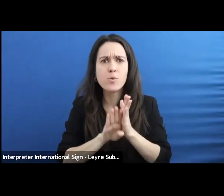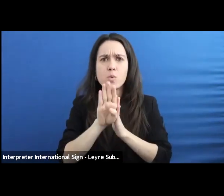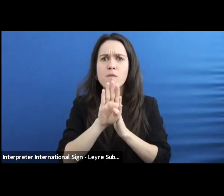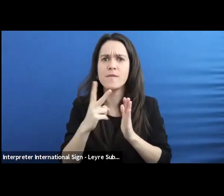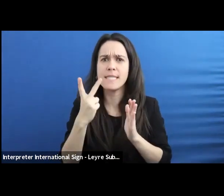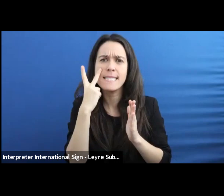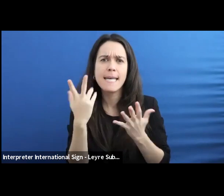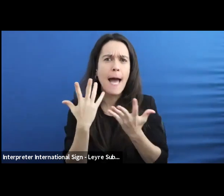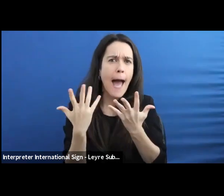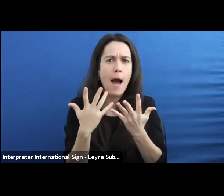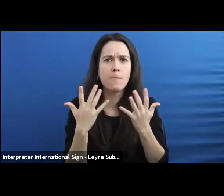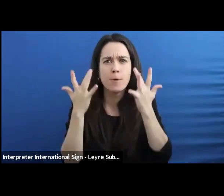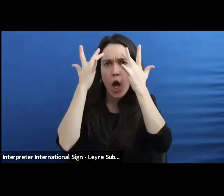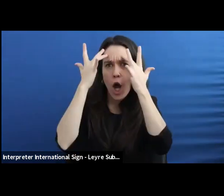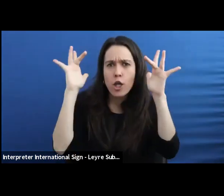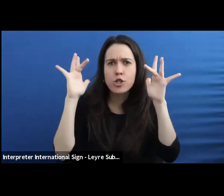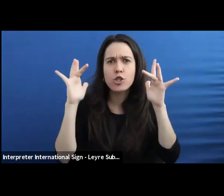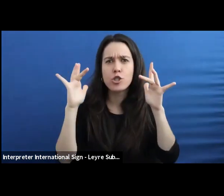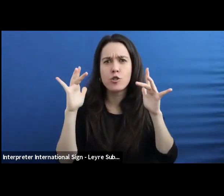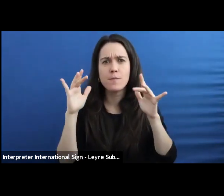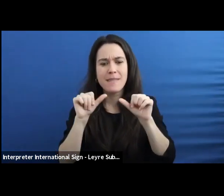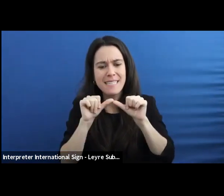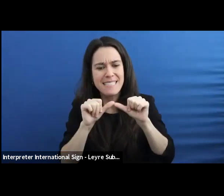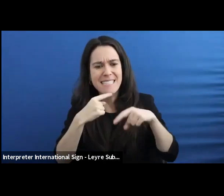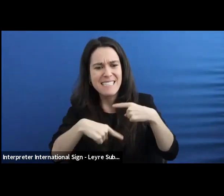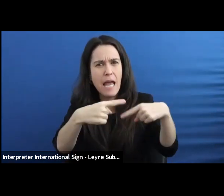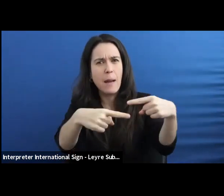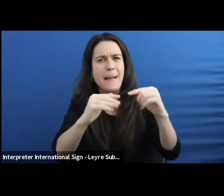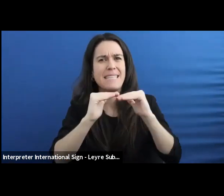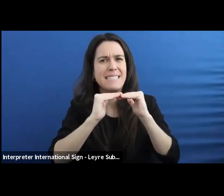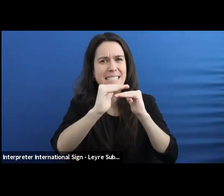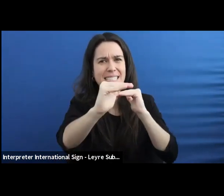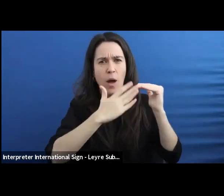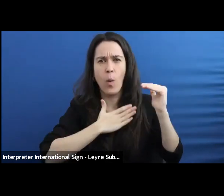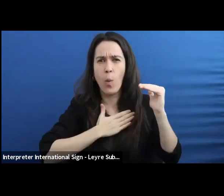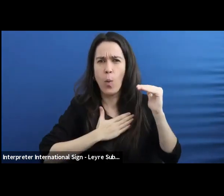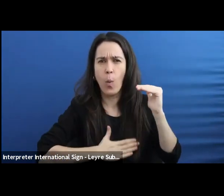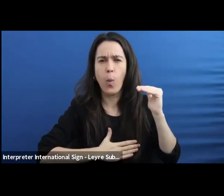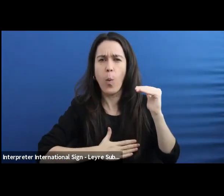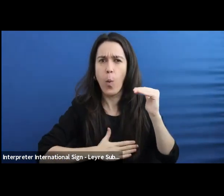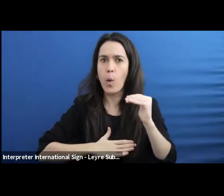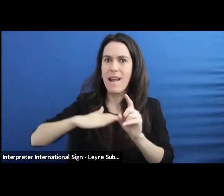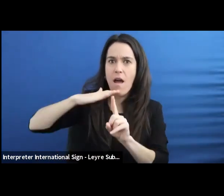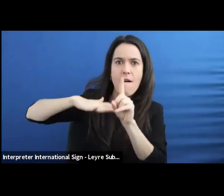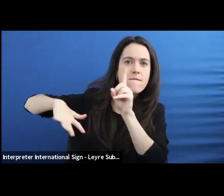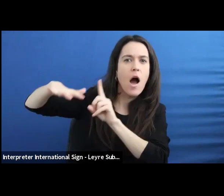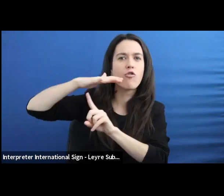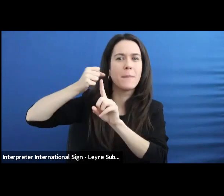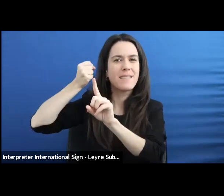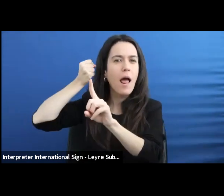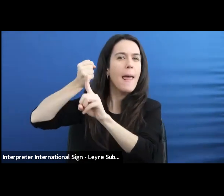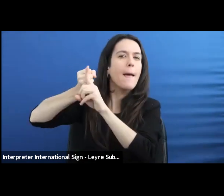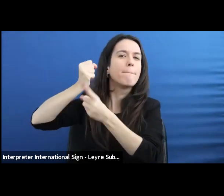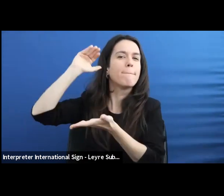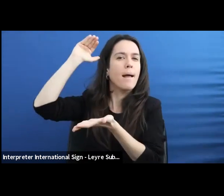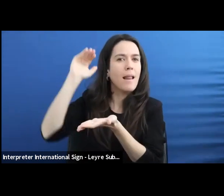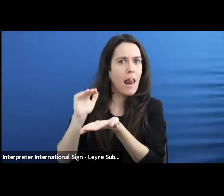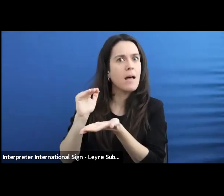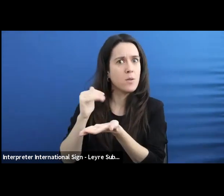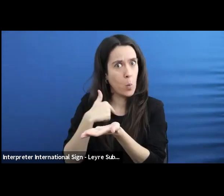cultural sustainability and our output, our impact on the environment and in other levels as well.